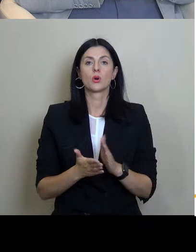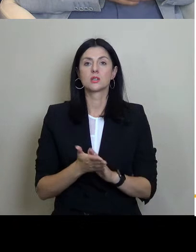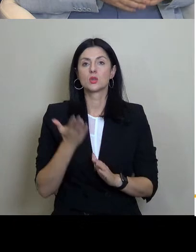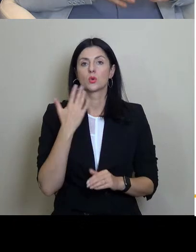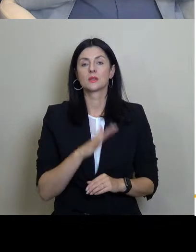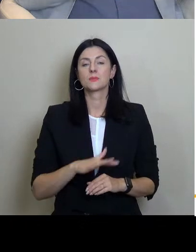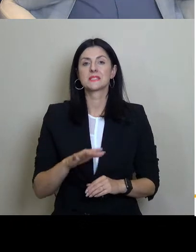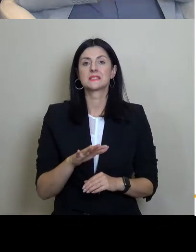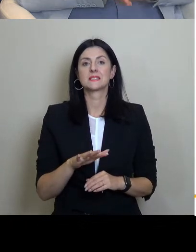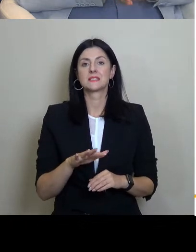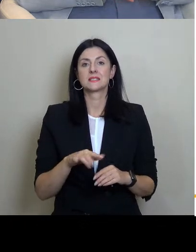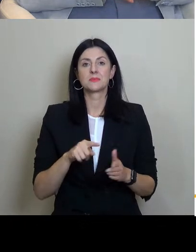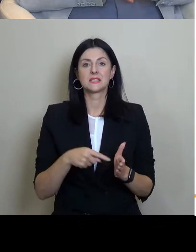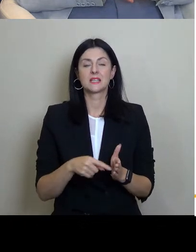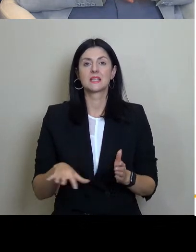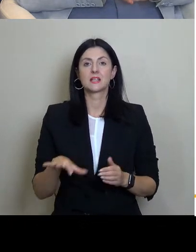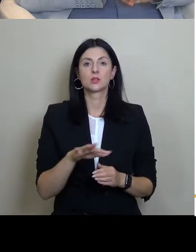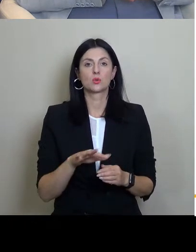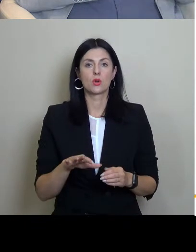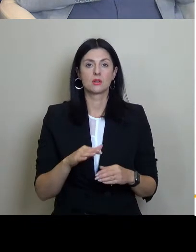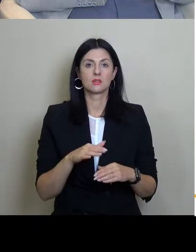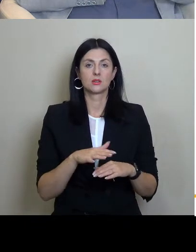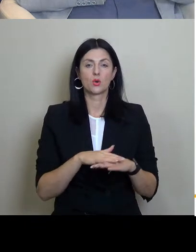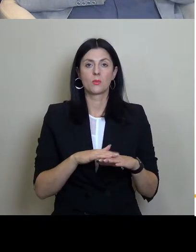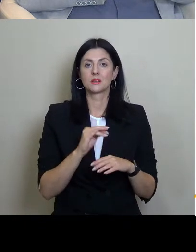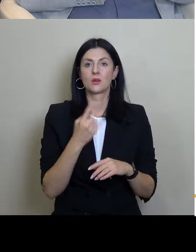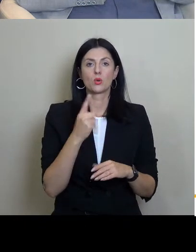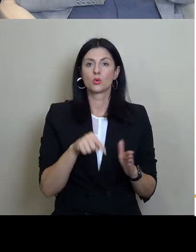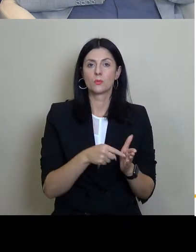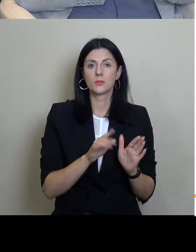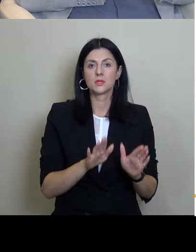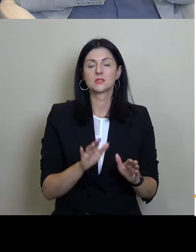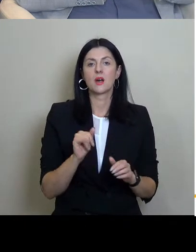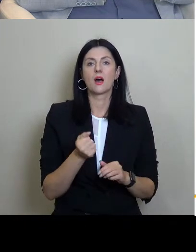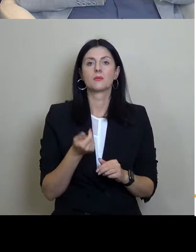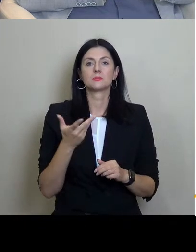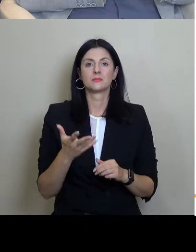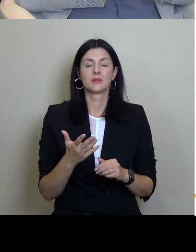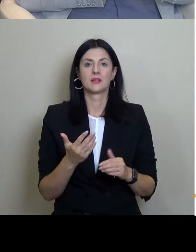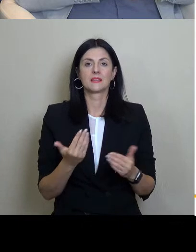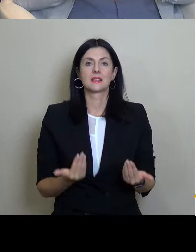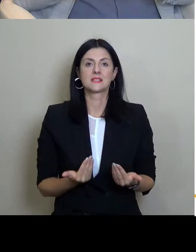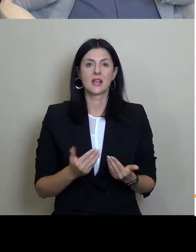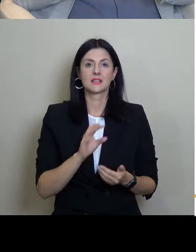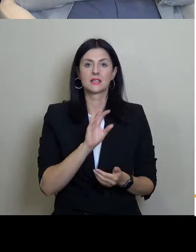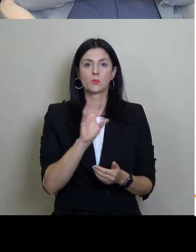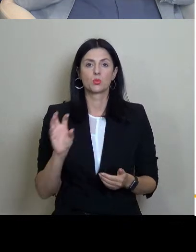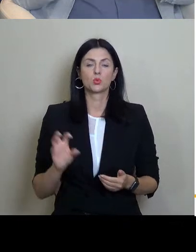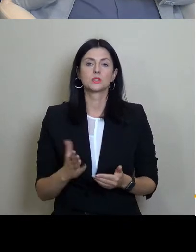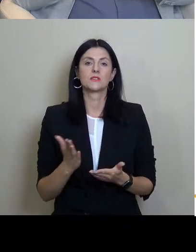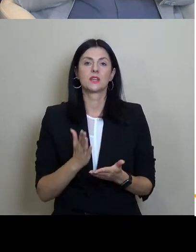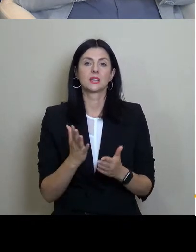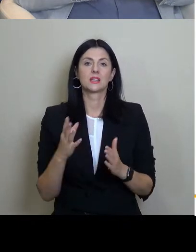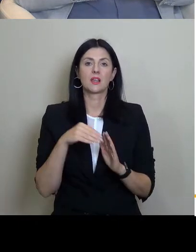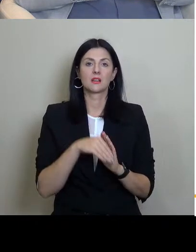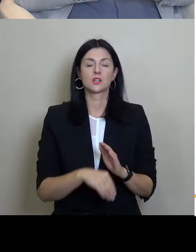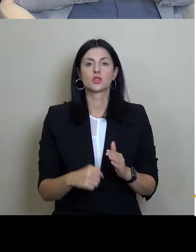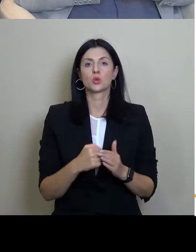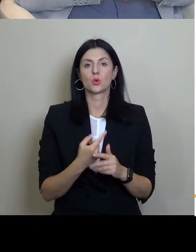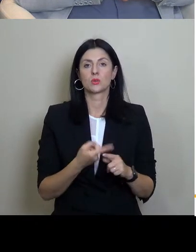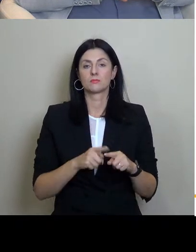situations when the local communities cover not only one city but also additional settlements